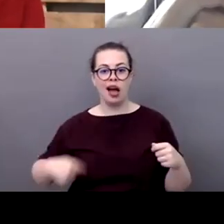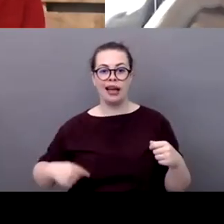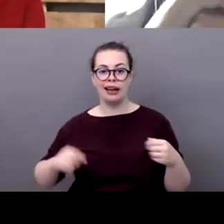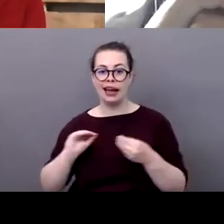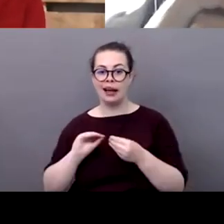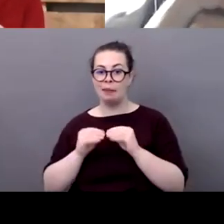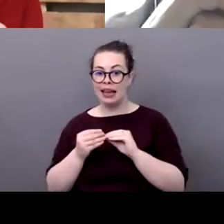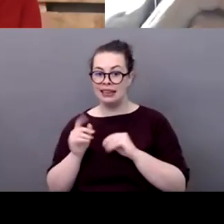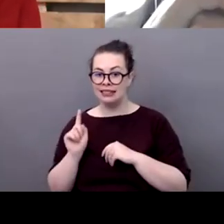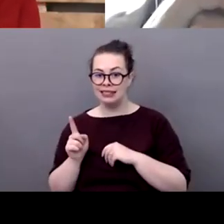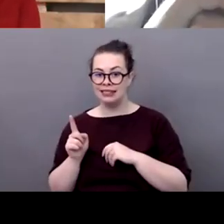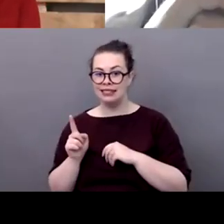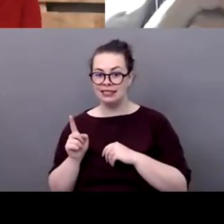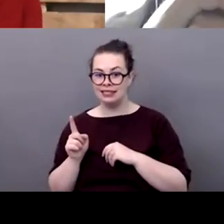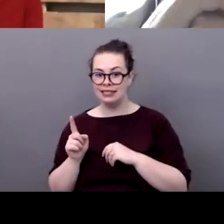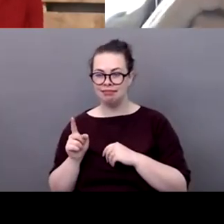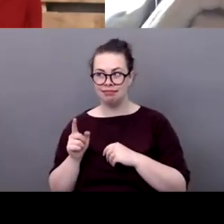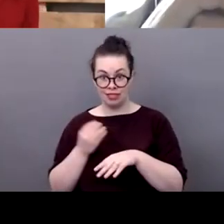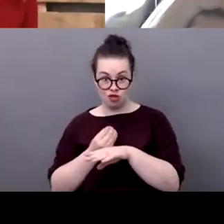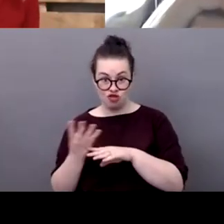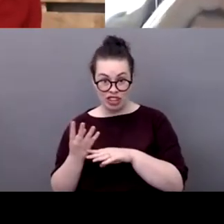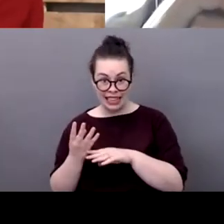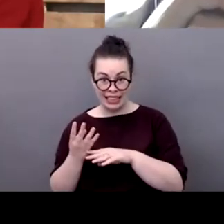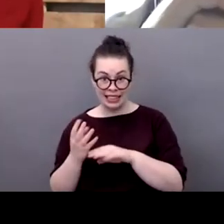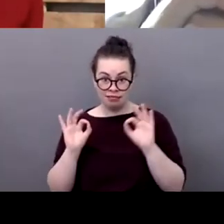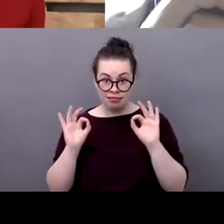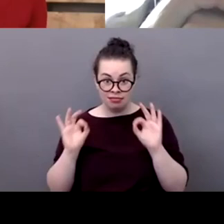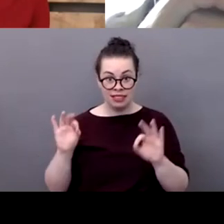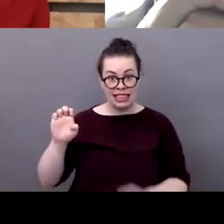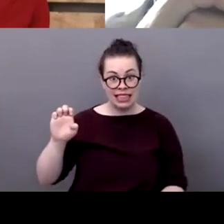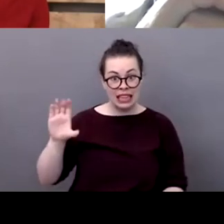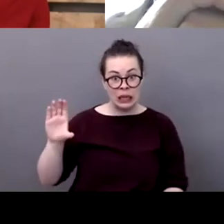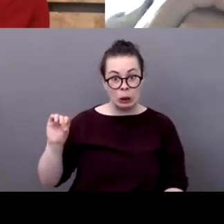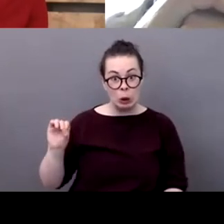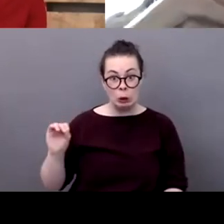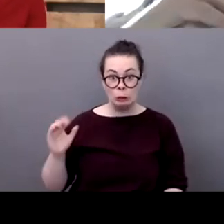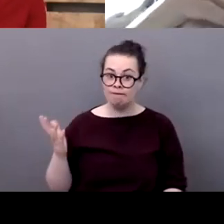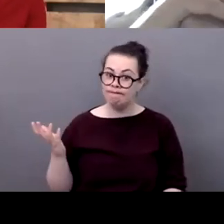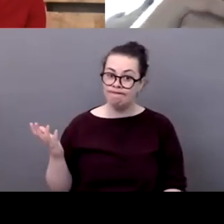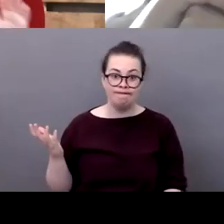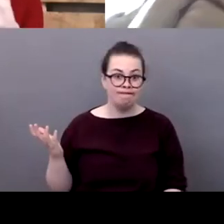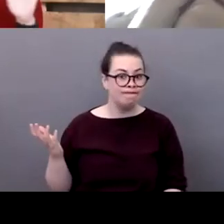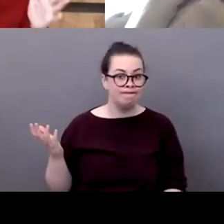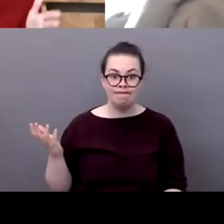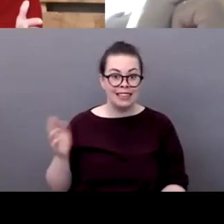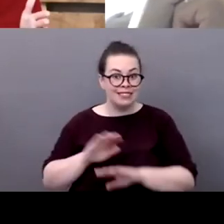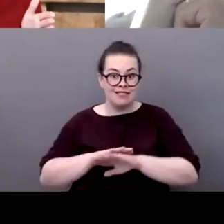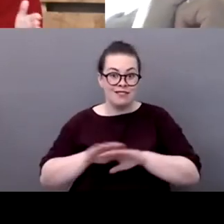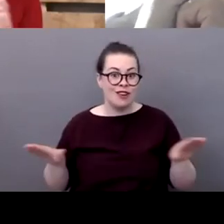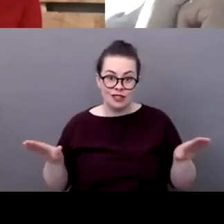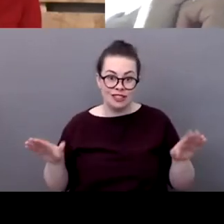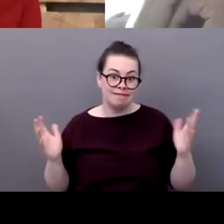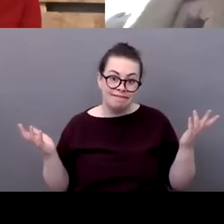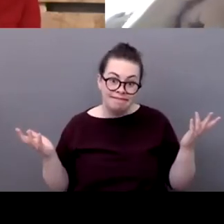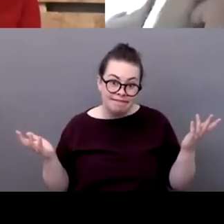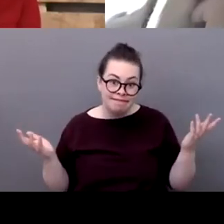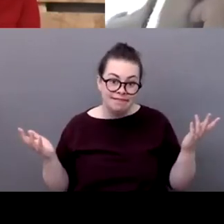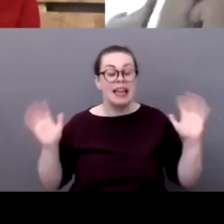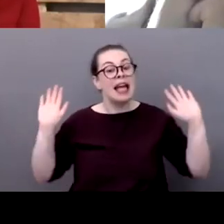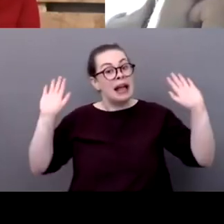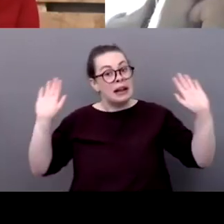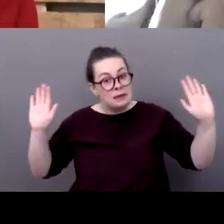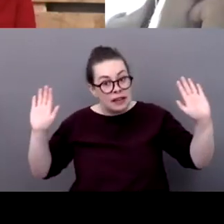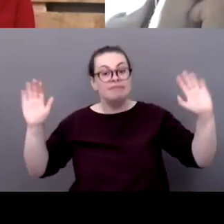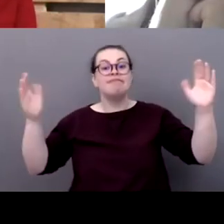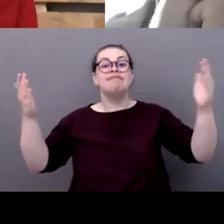for a greener sport and greener environment when they are actually doing that. That is said, let's move to the